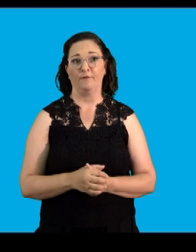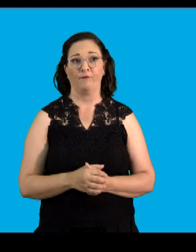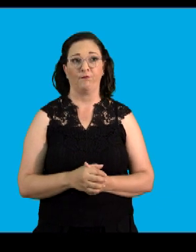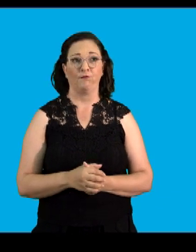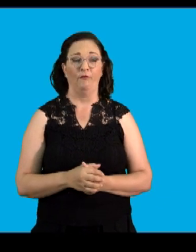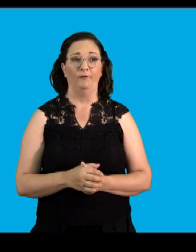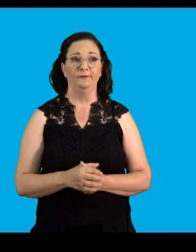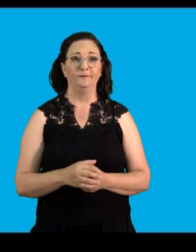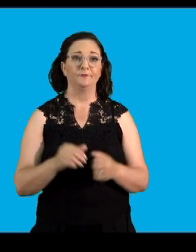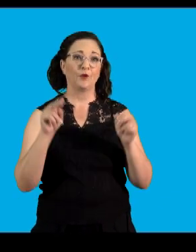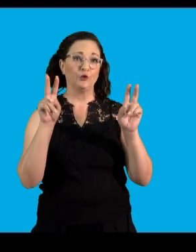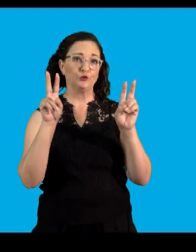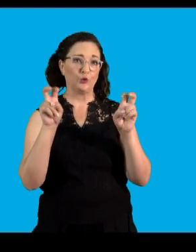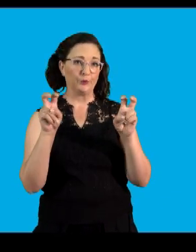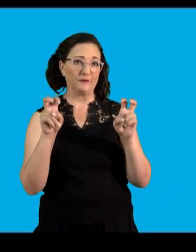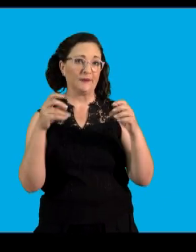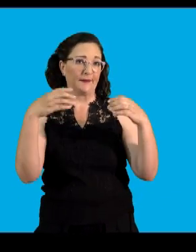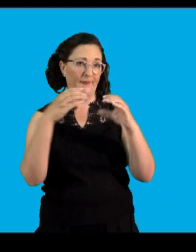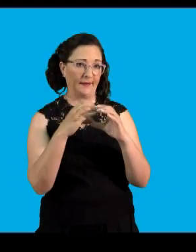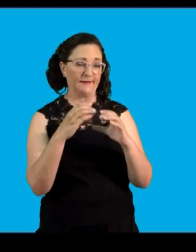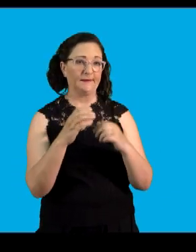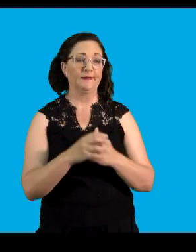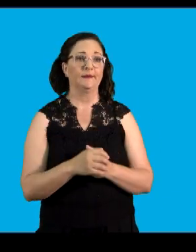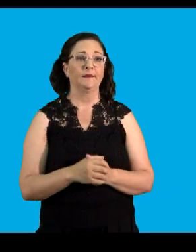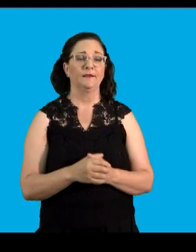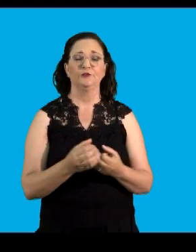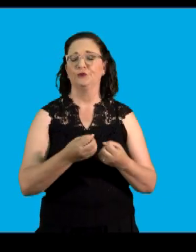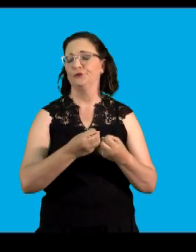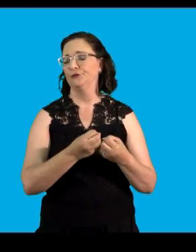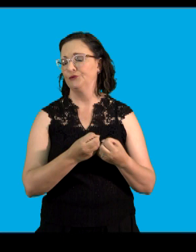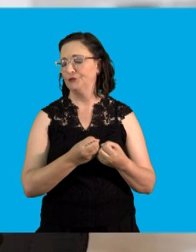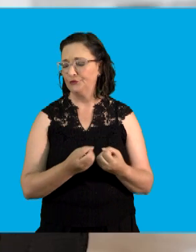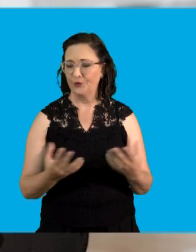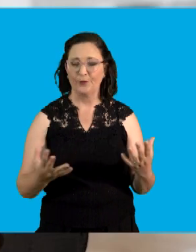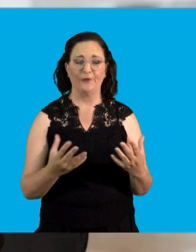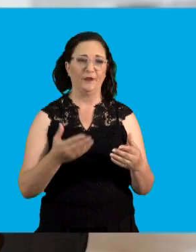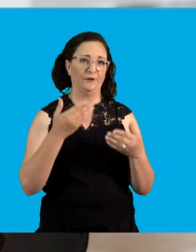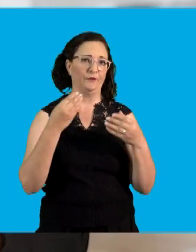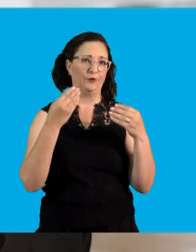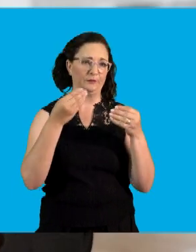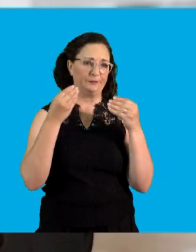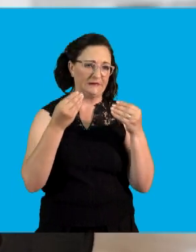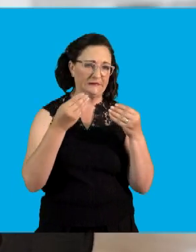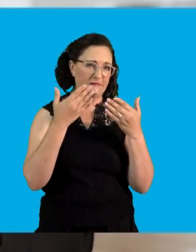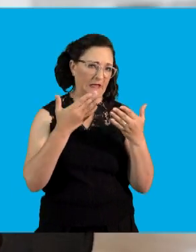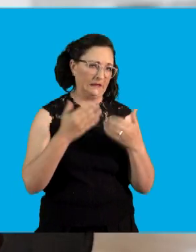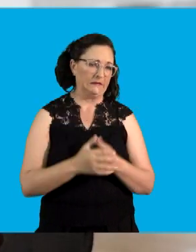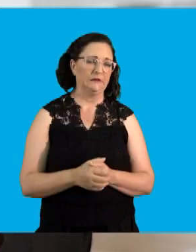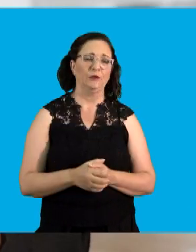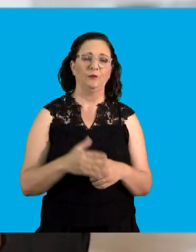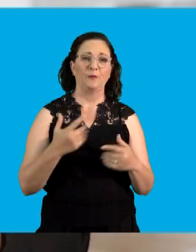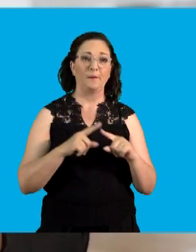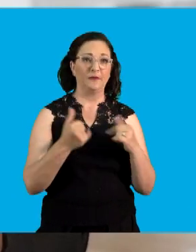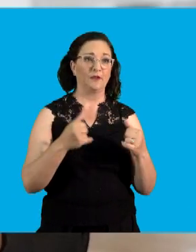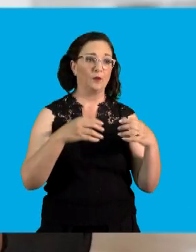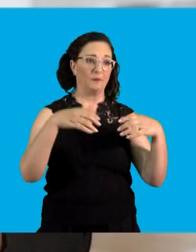got the main topics, like as mentioned, that there are so many topics for business studies. So there are main topics that